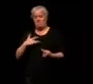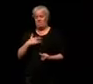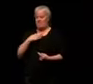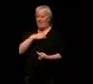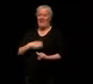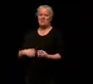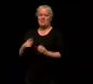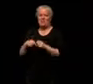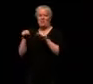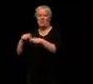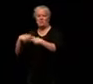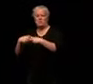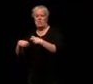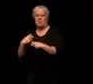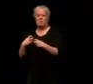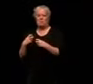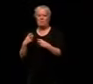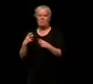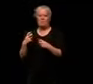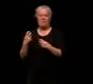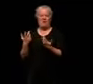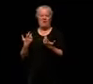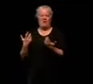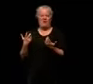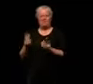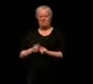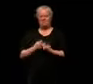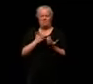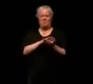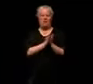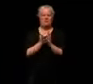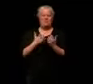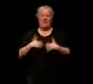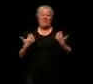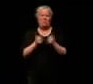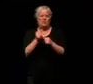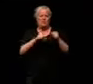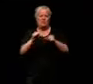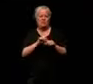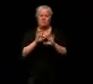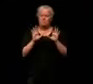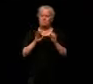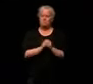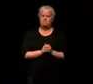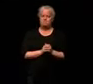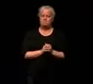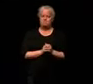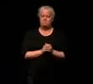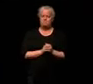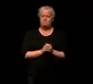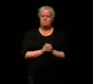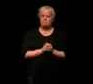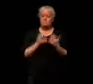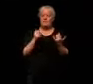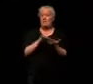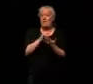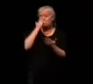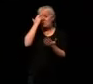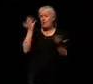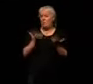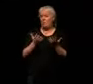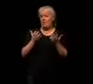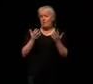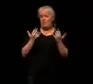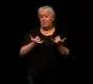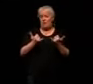And that is why we joined together today. We joined together today to choose a common course. In June